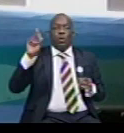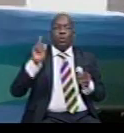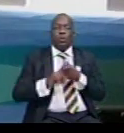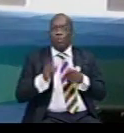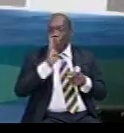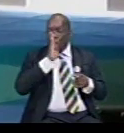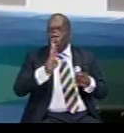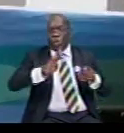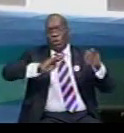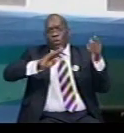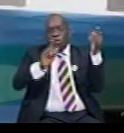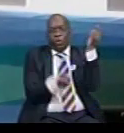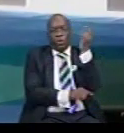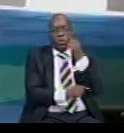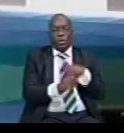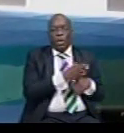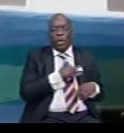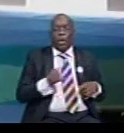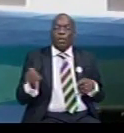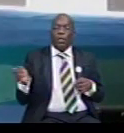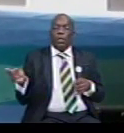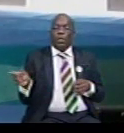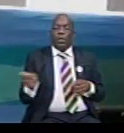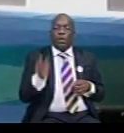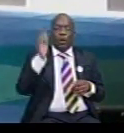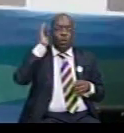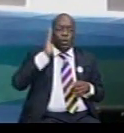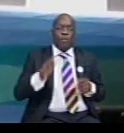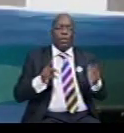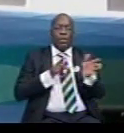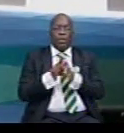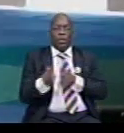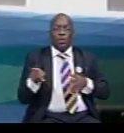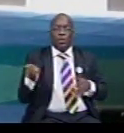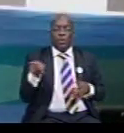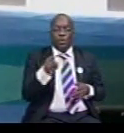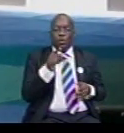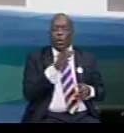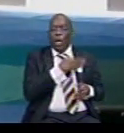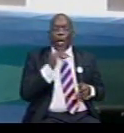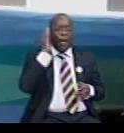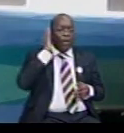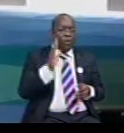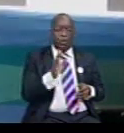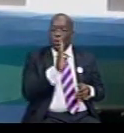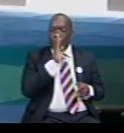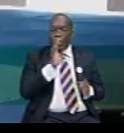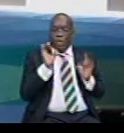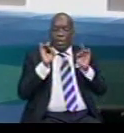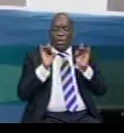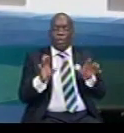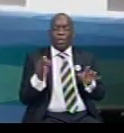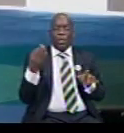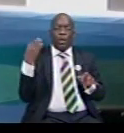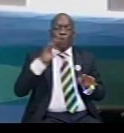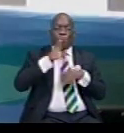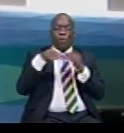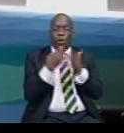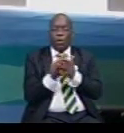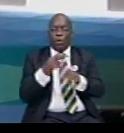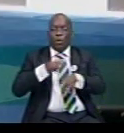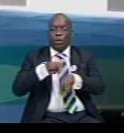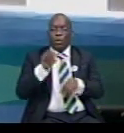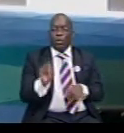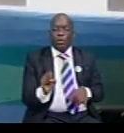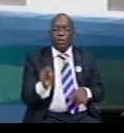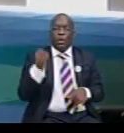and they shall kill you, and ye shall be hated of all nations for my